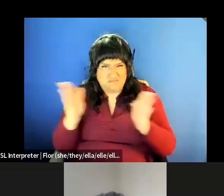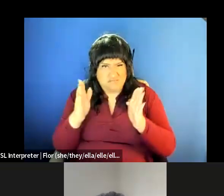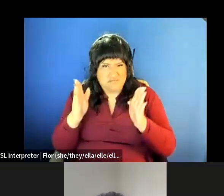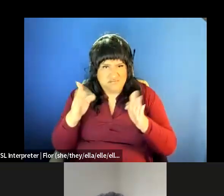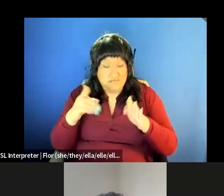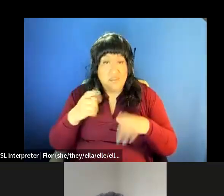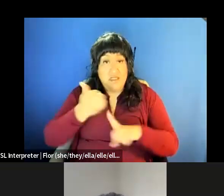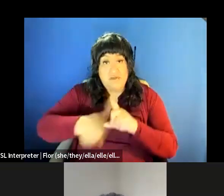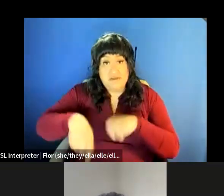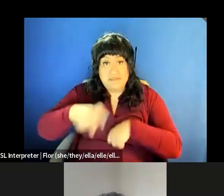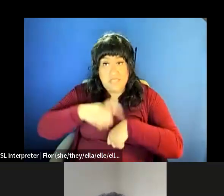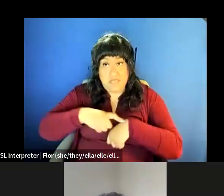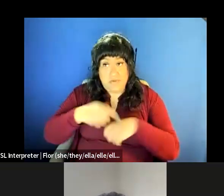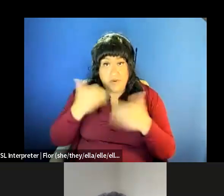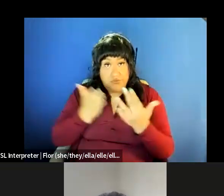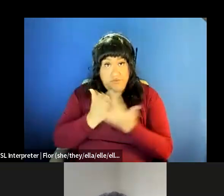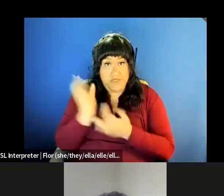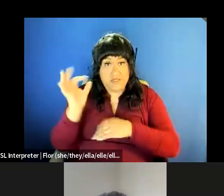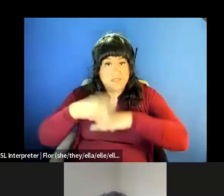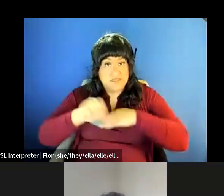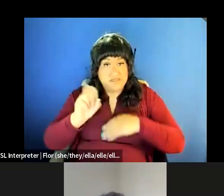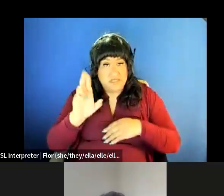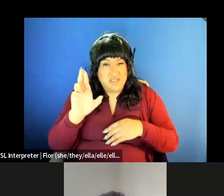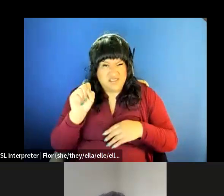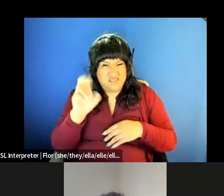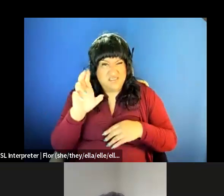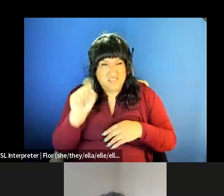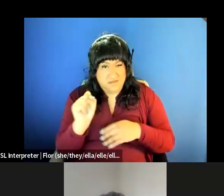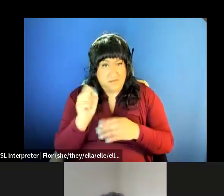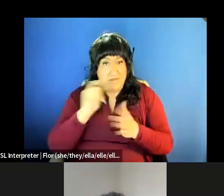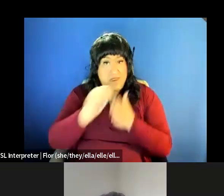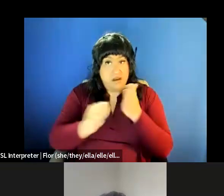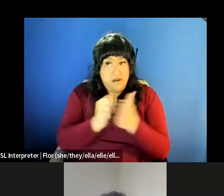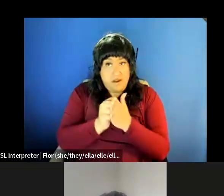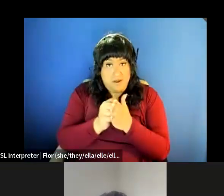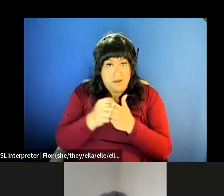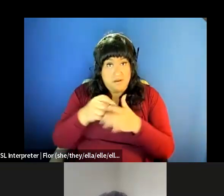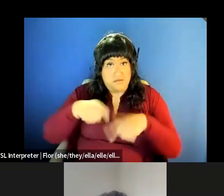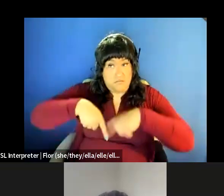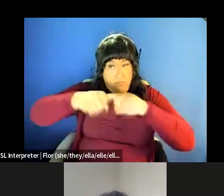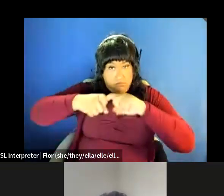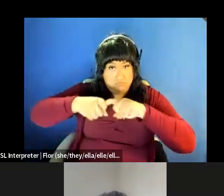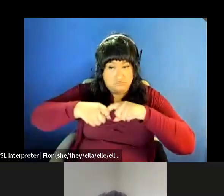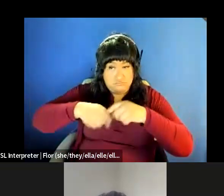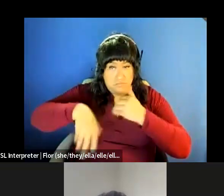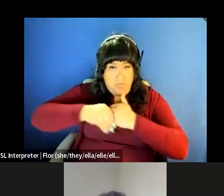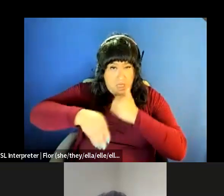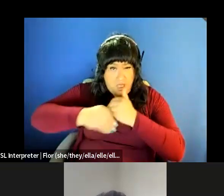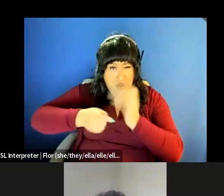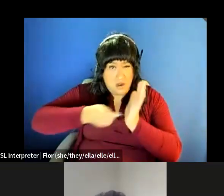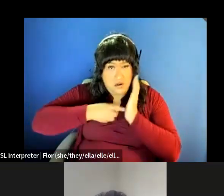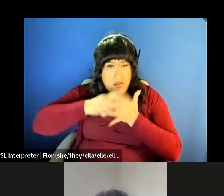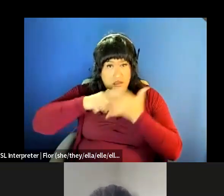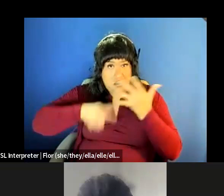sunset period, advocates for forced treatment try to expand the criteria and make it permanent. So it's, they make a run at it